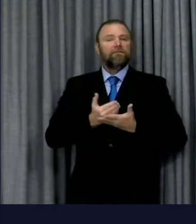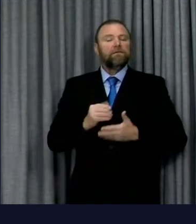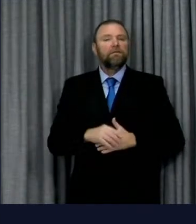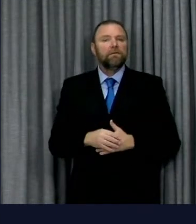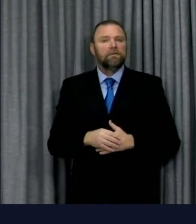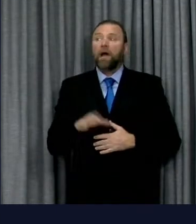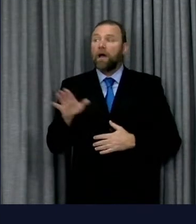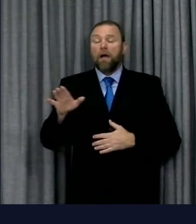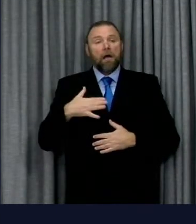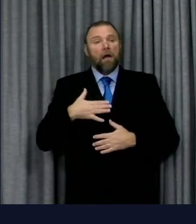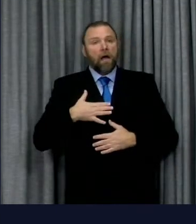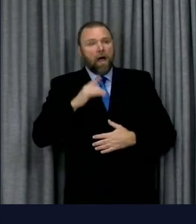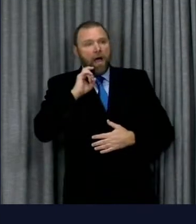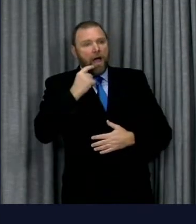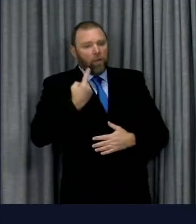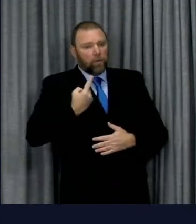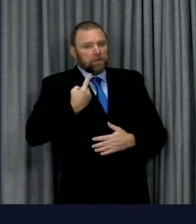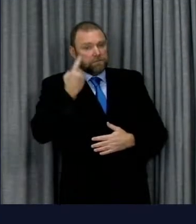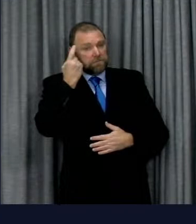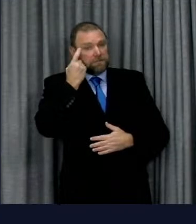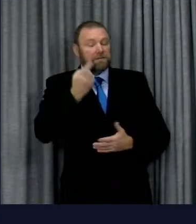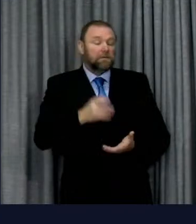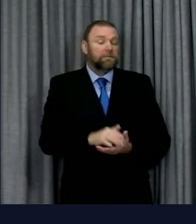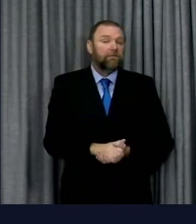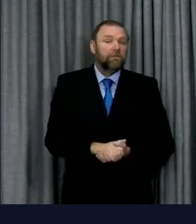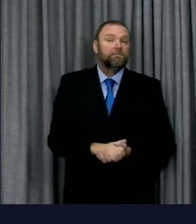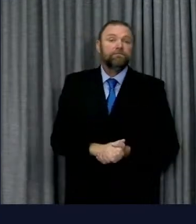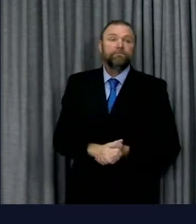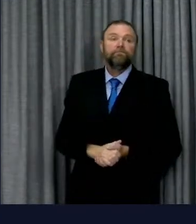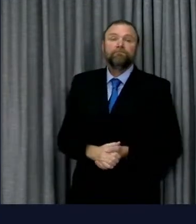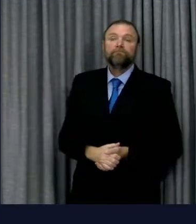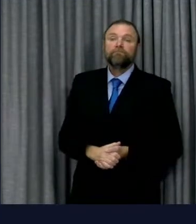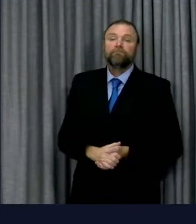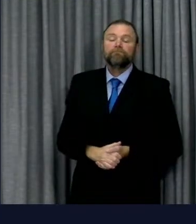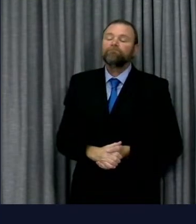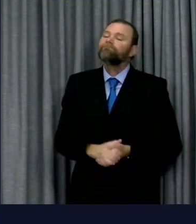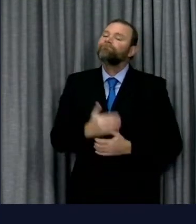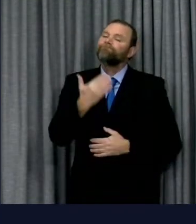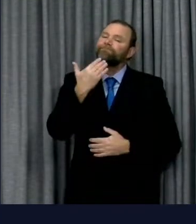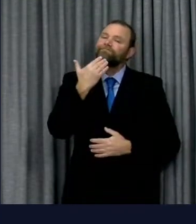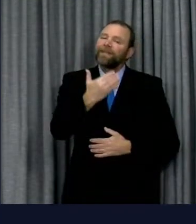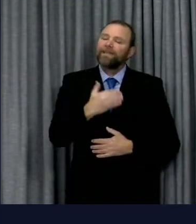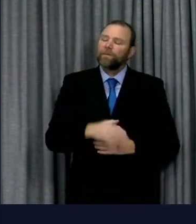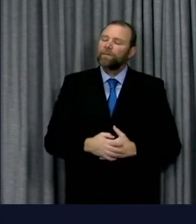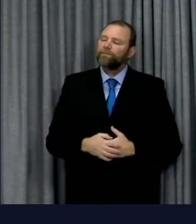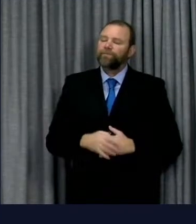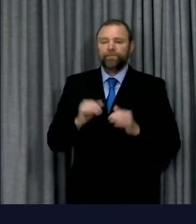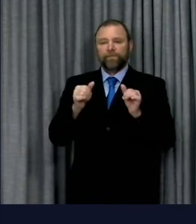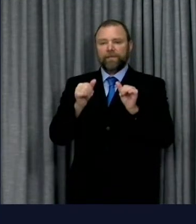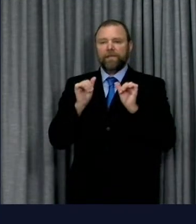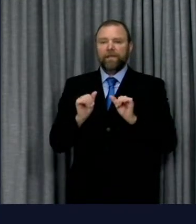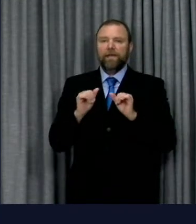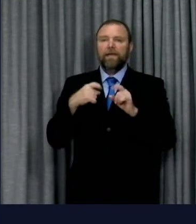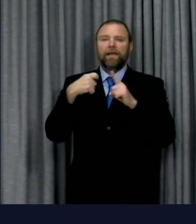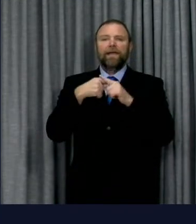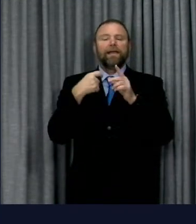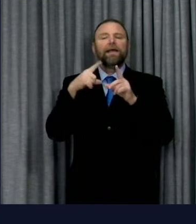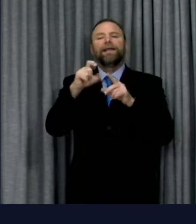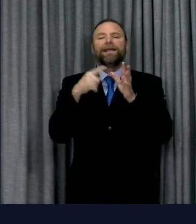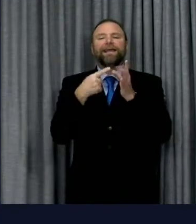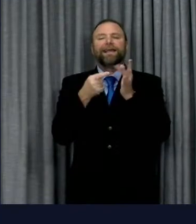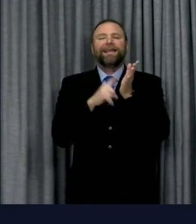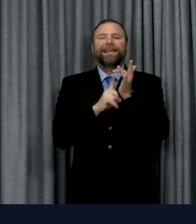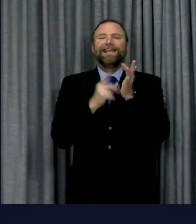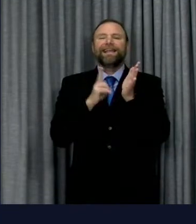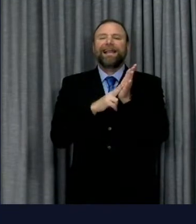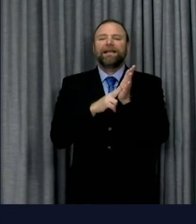would certainly consider that myself. Abby, thank you very much. Over to Caitlin Parr at